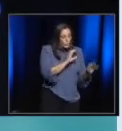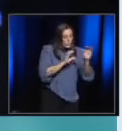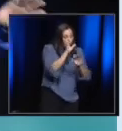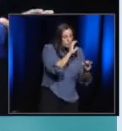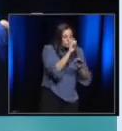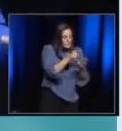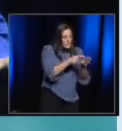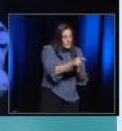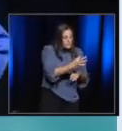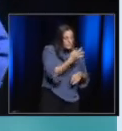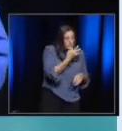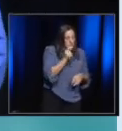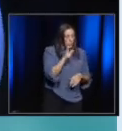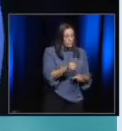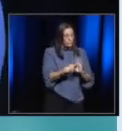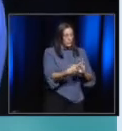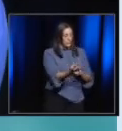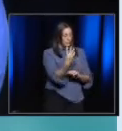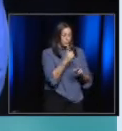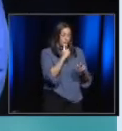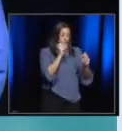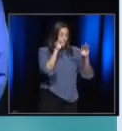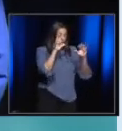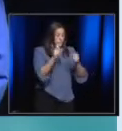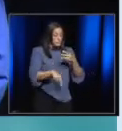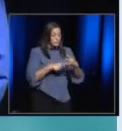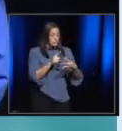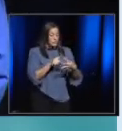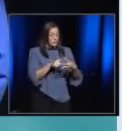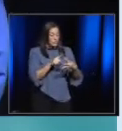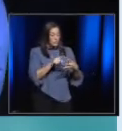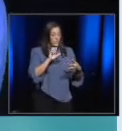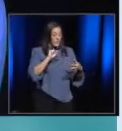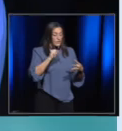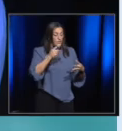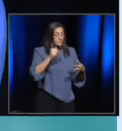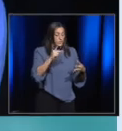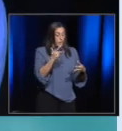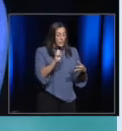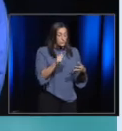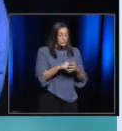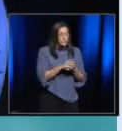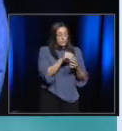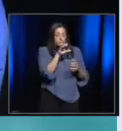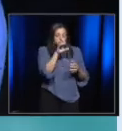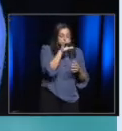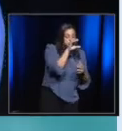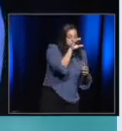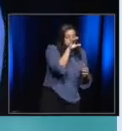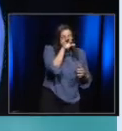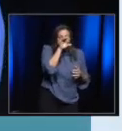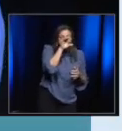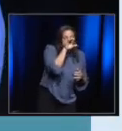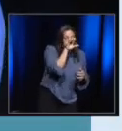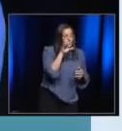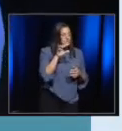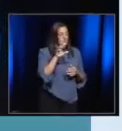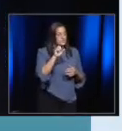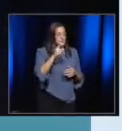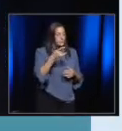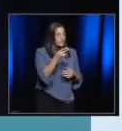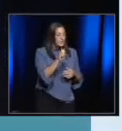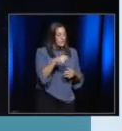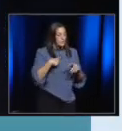of the most fabulous ones, starting with this sponge carrying. Stephanie took this incredible picture in August. So